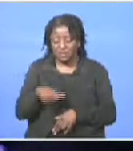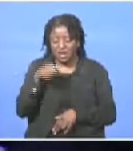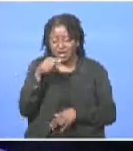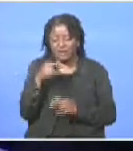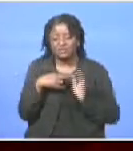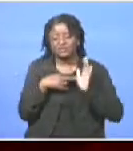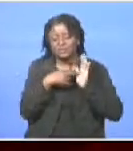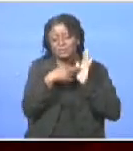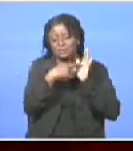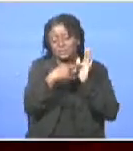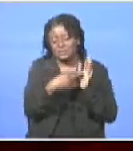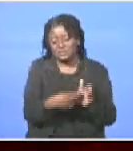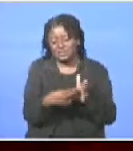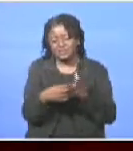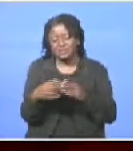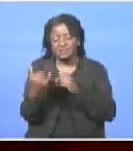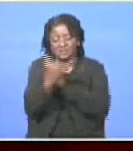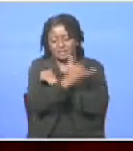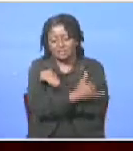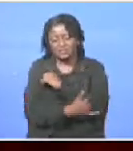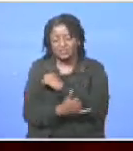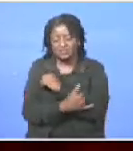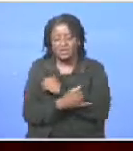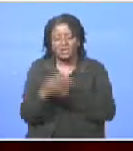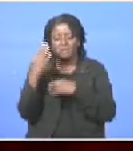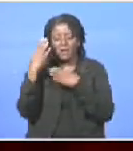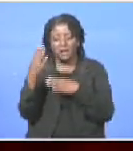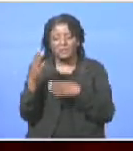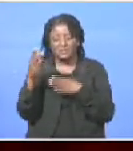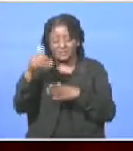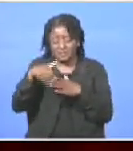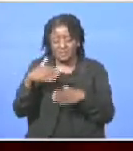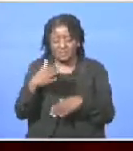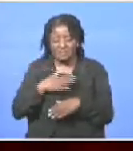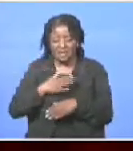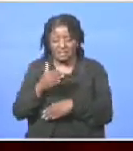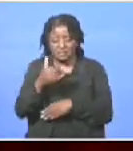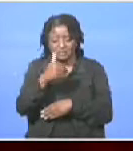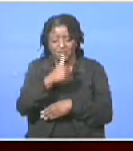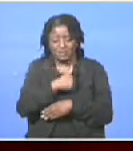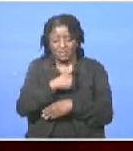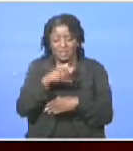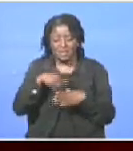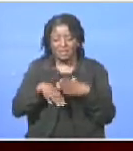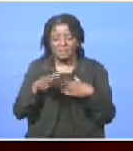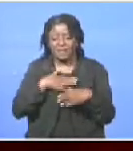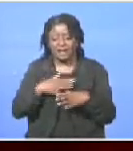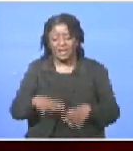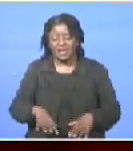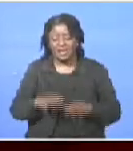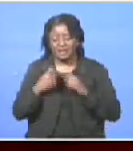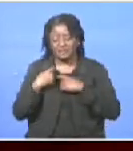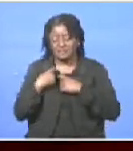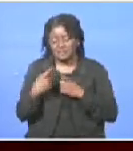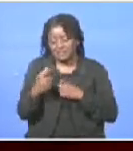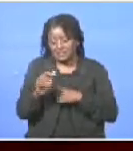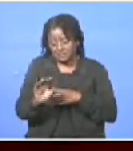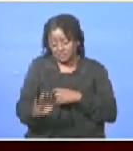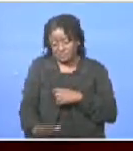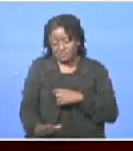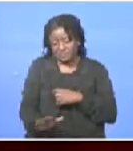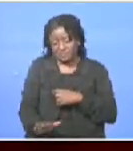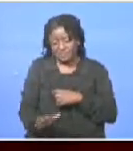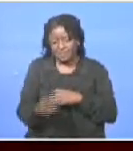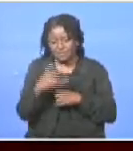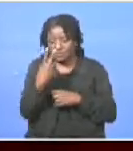his country. The Bahamas has been in my soul, in my life since a small child. Those were two times of the year where I was